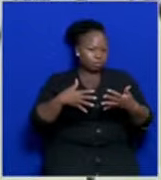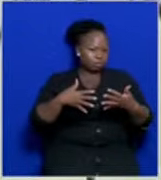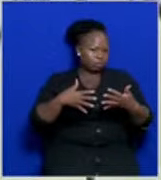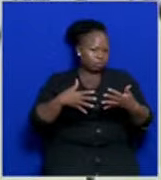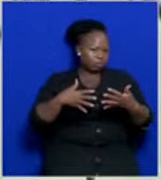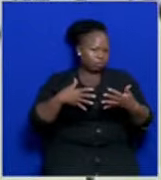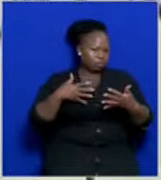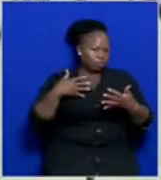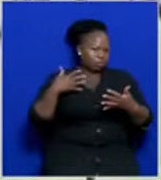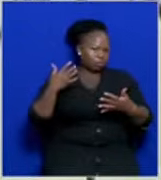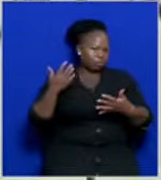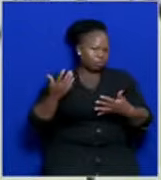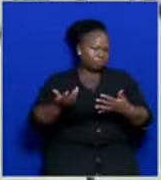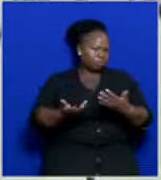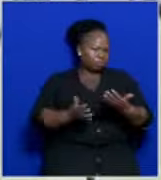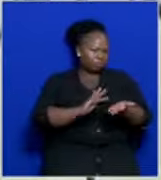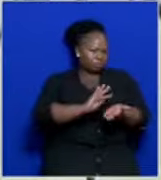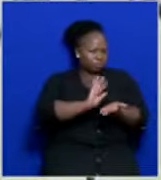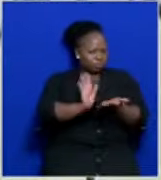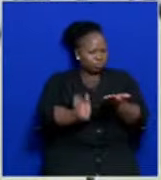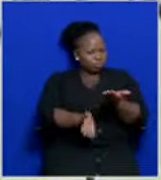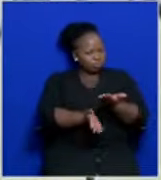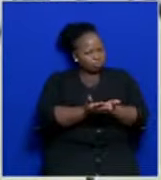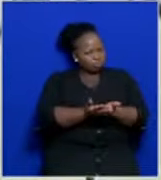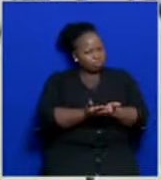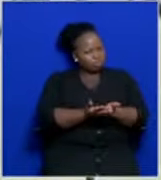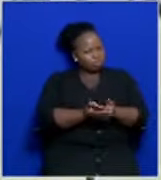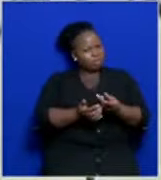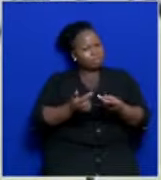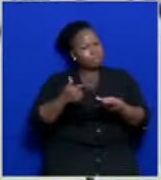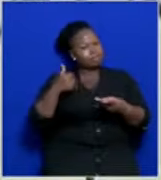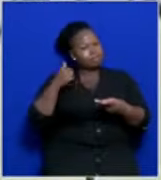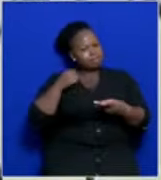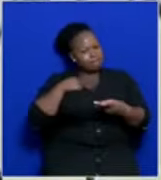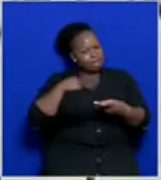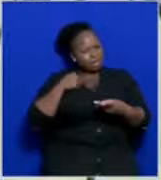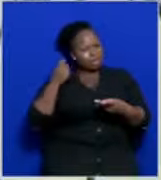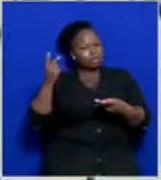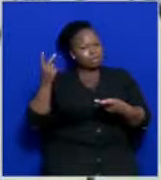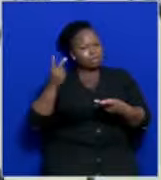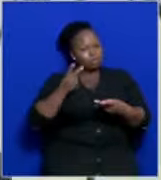with mine, which I attach TLM